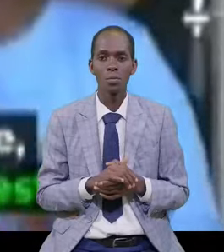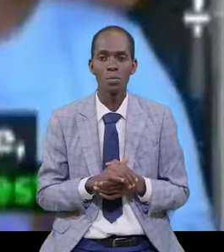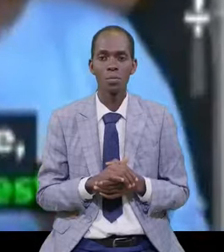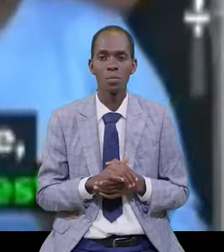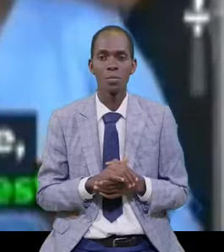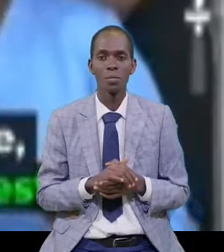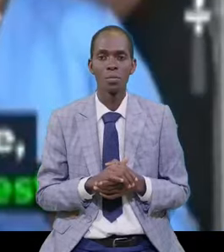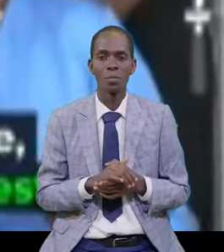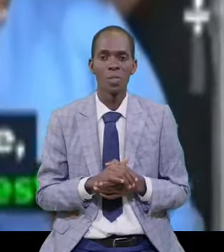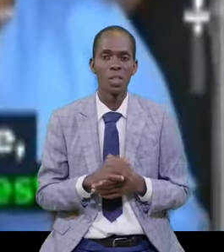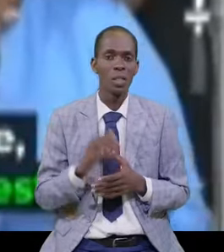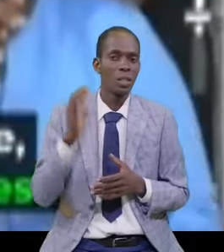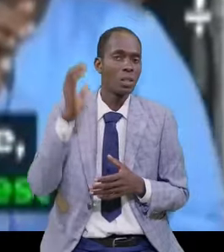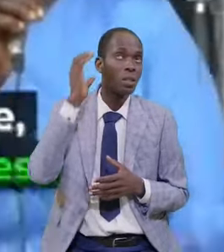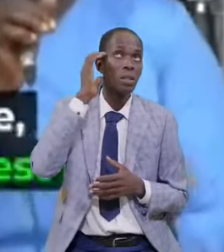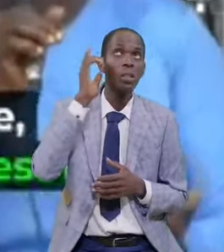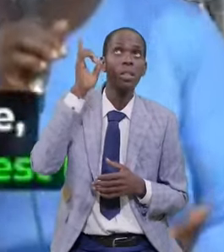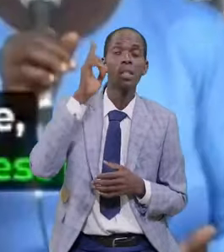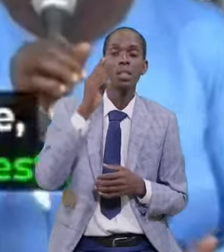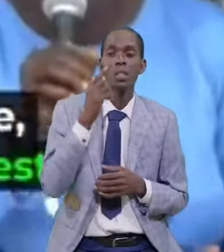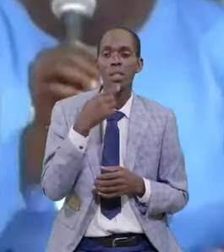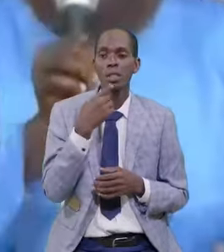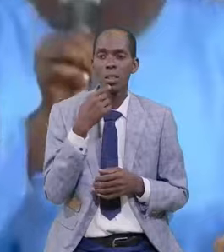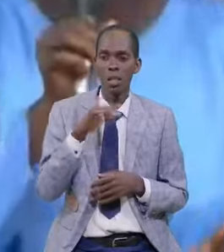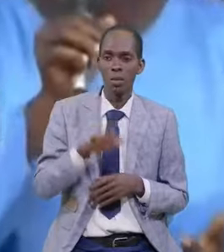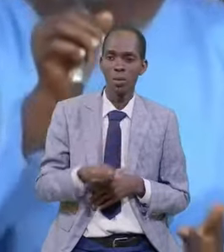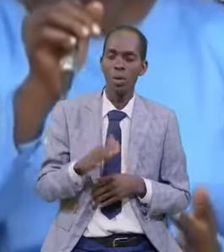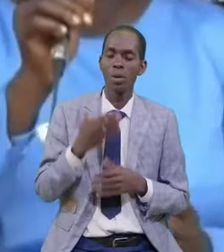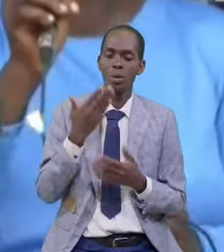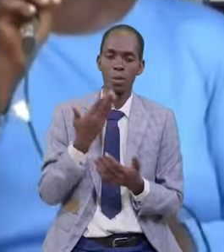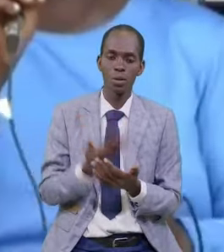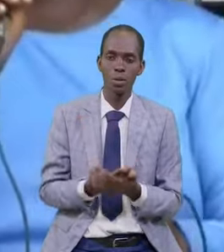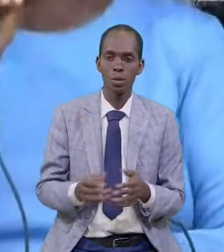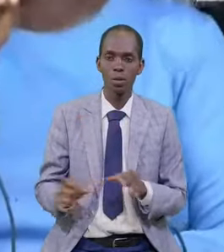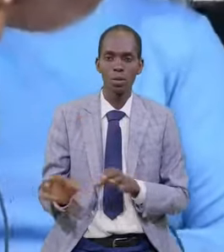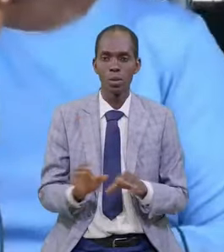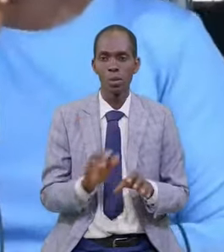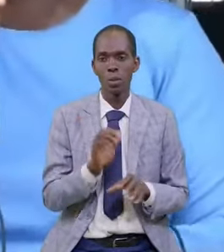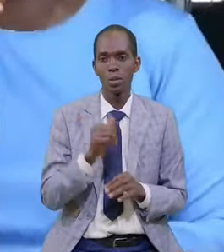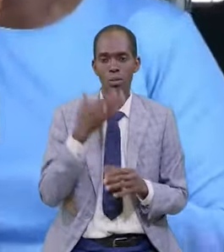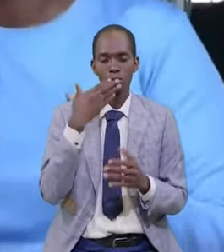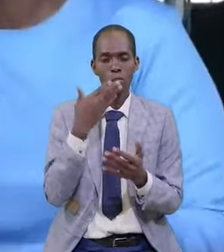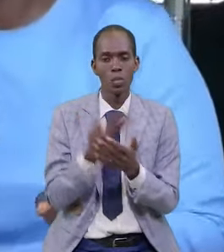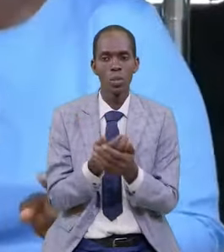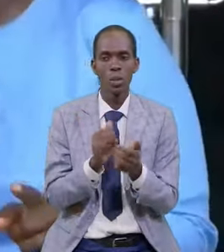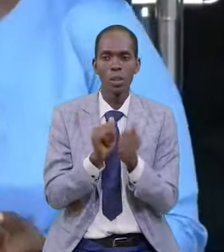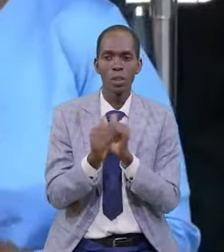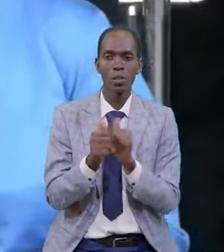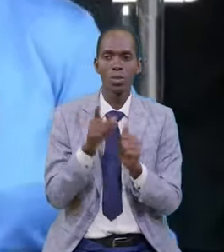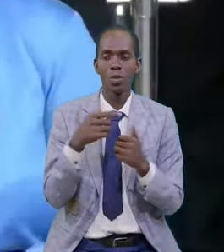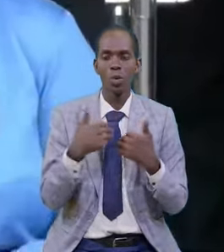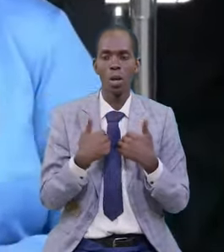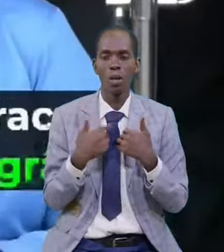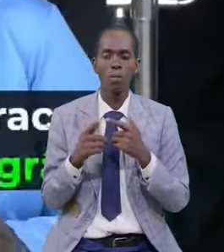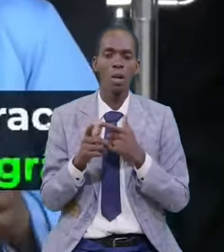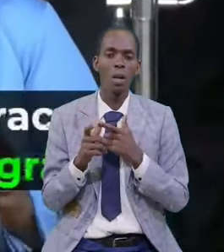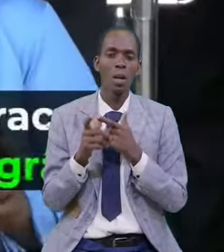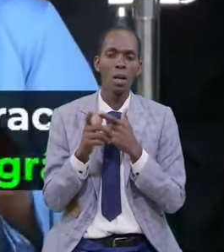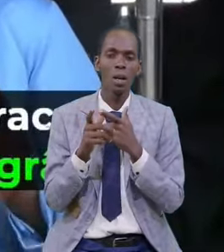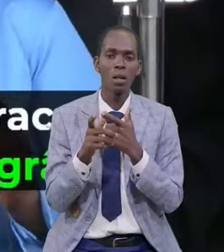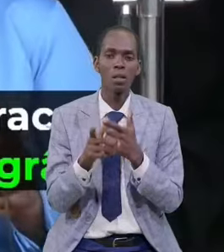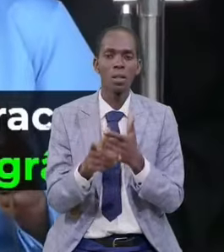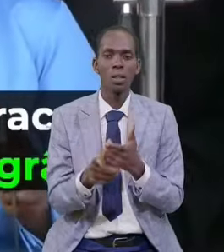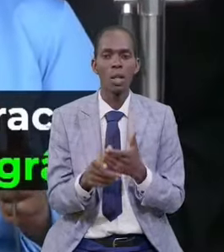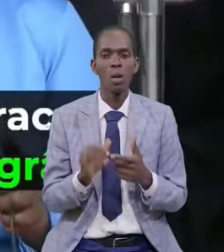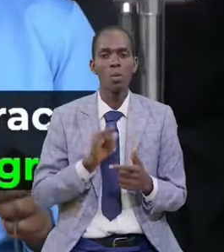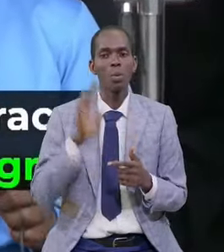savior him say child done our great you have done